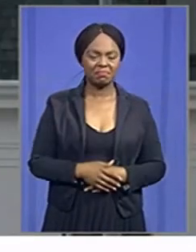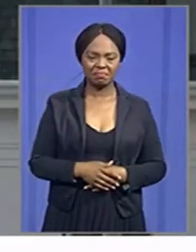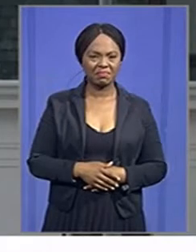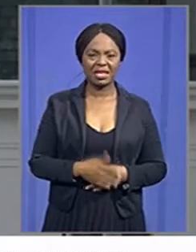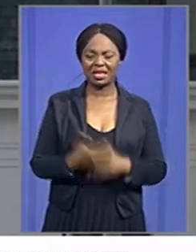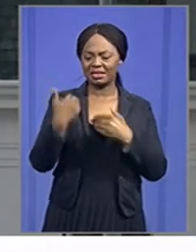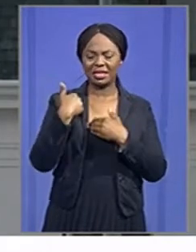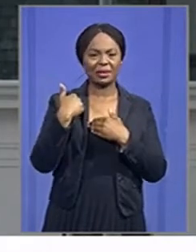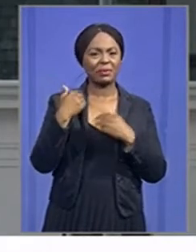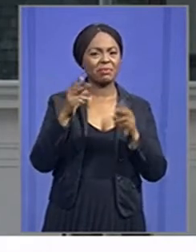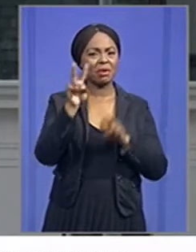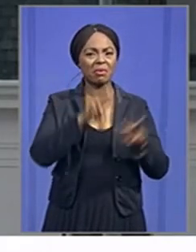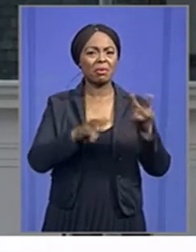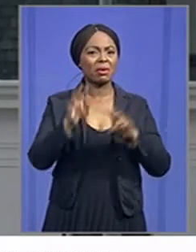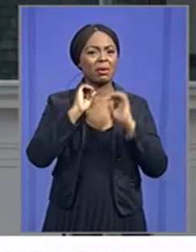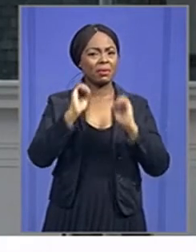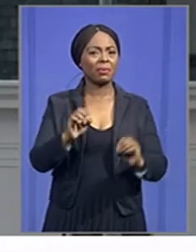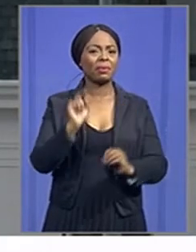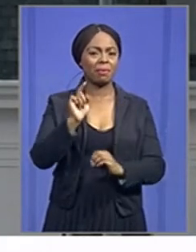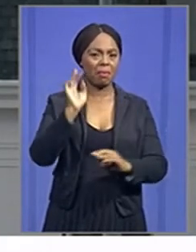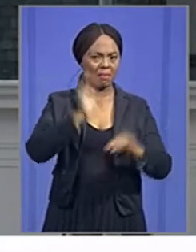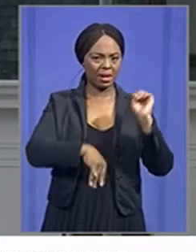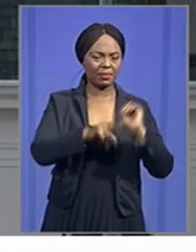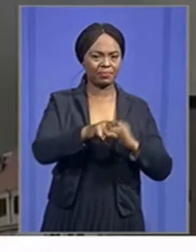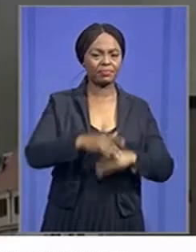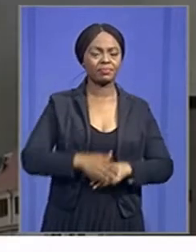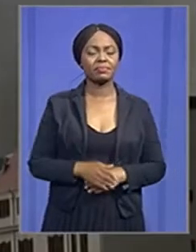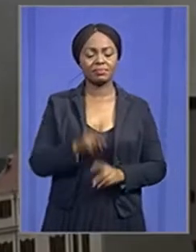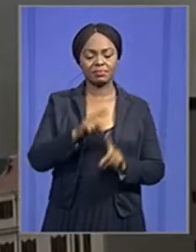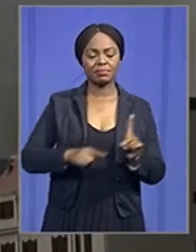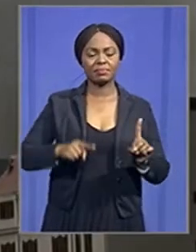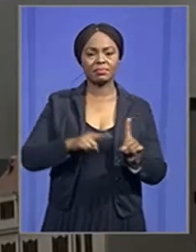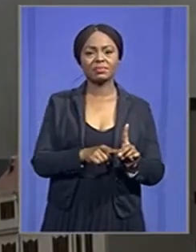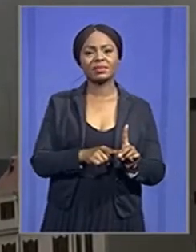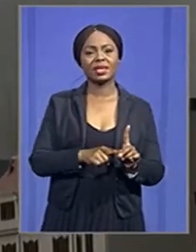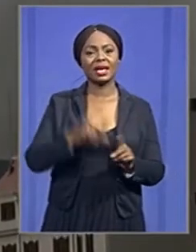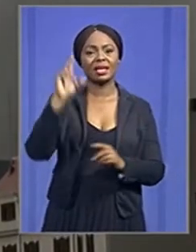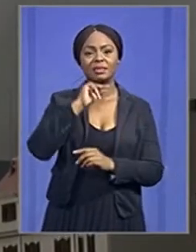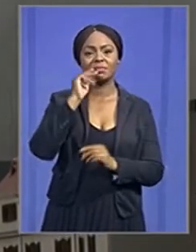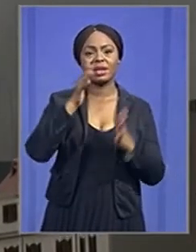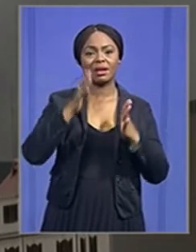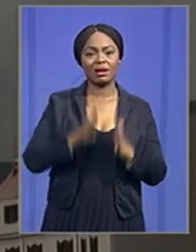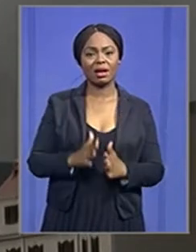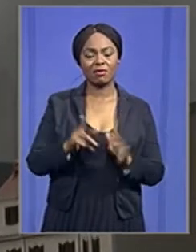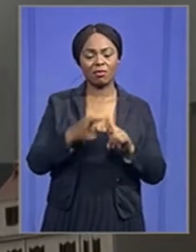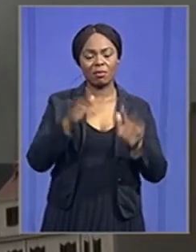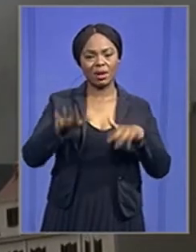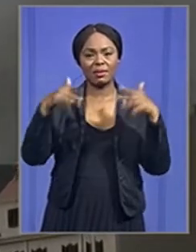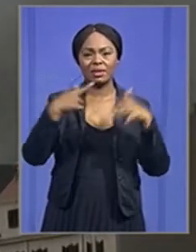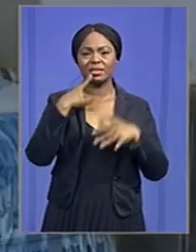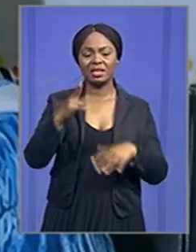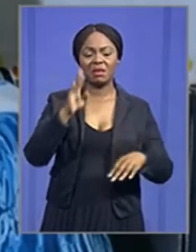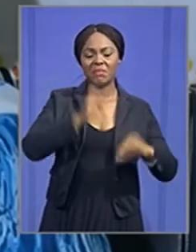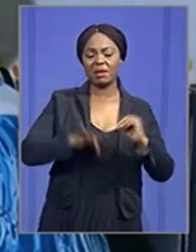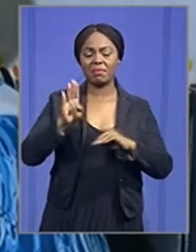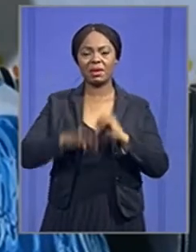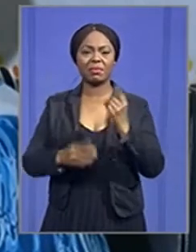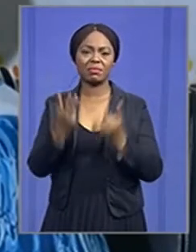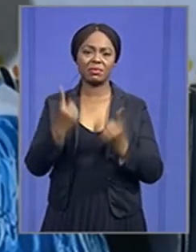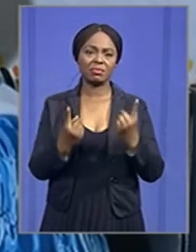Eupša sepikara sa palamente Nosiviwe Mapisa-Nqakula o re a ka se rwešwe maikarabelo malebana le kotsi ye. I'm